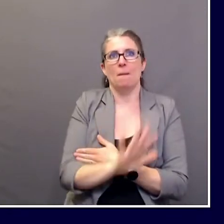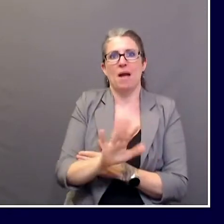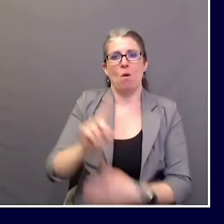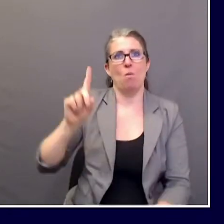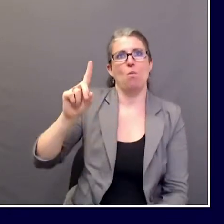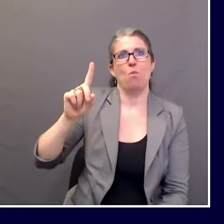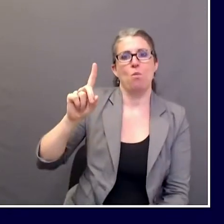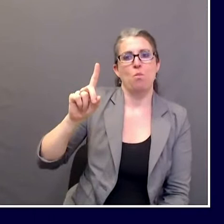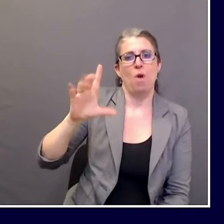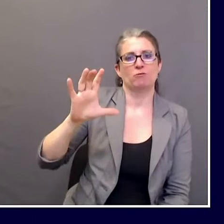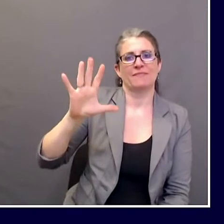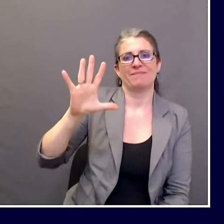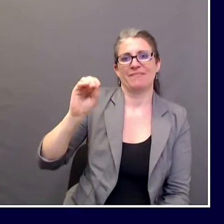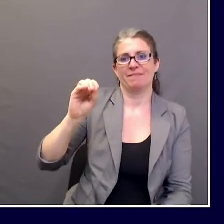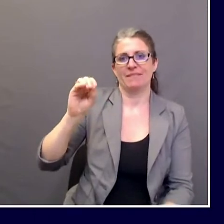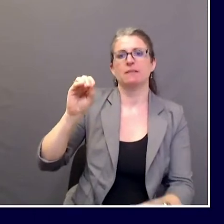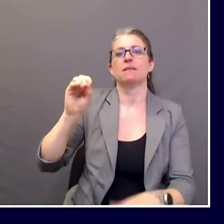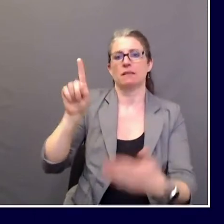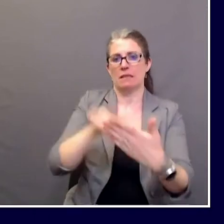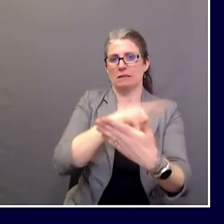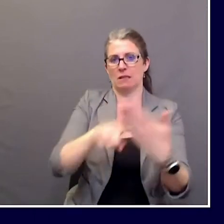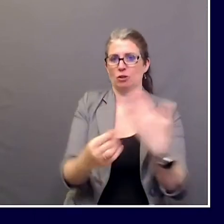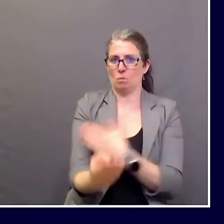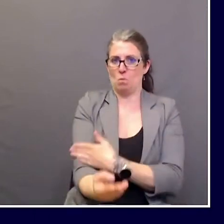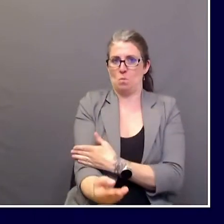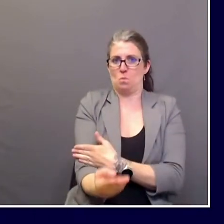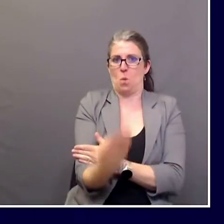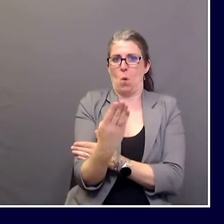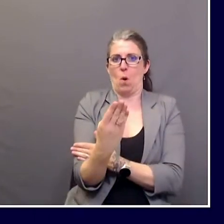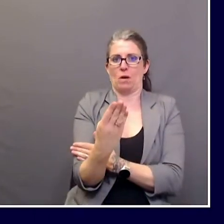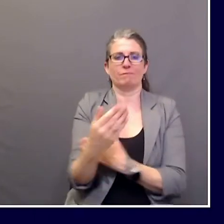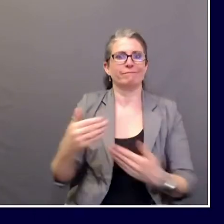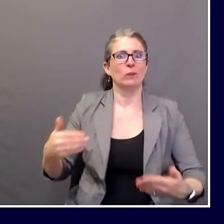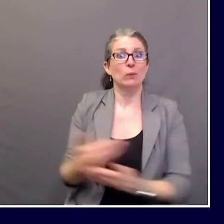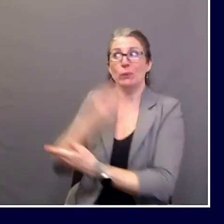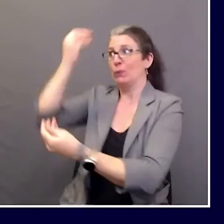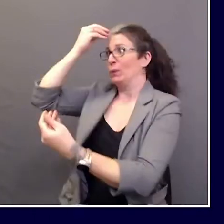get vaccinated before the mobile unit leaves.